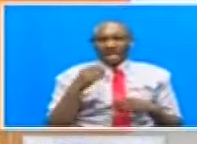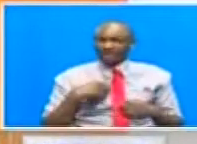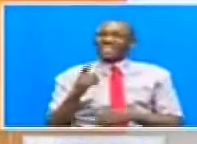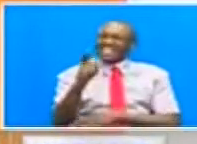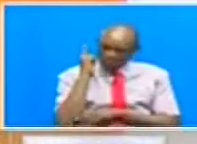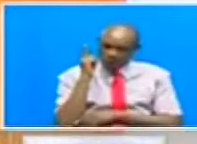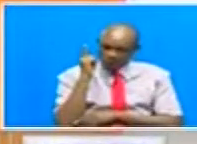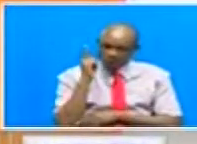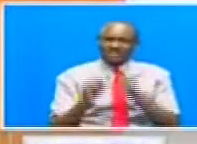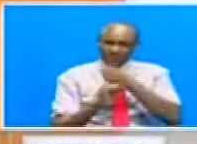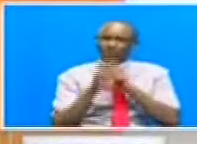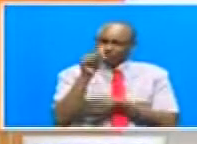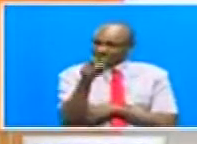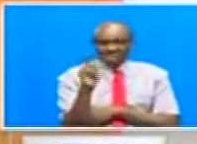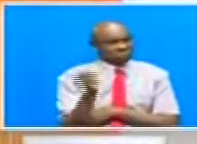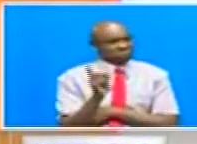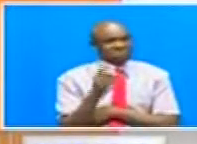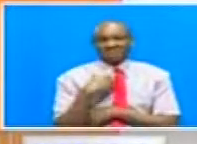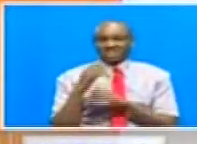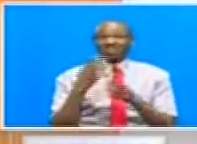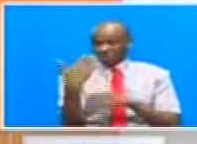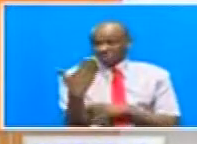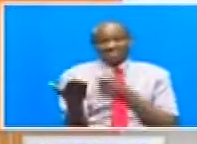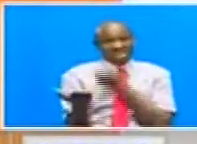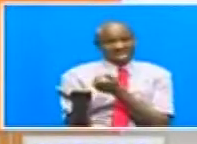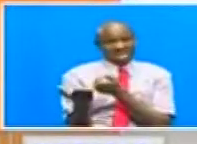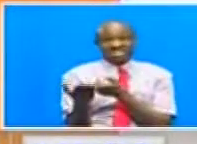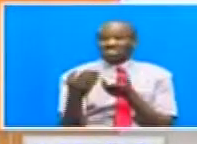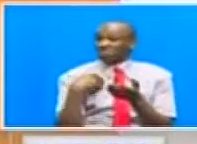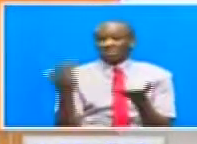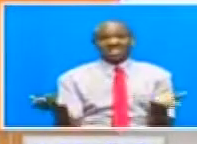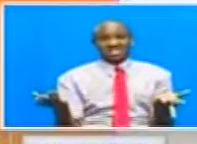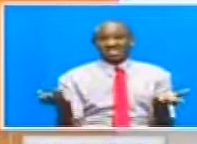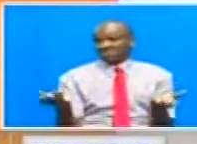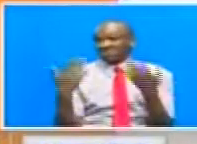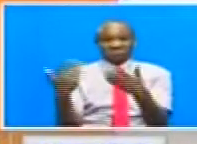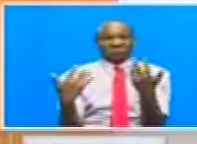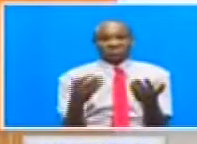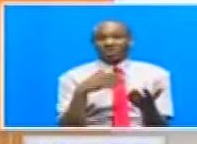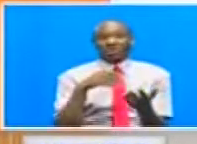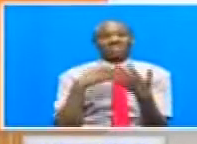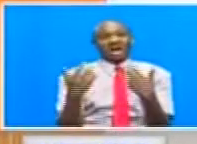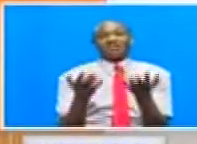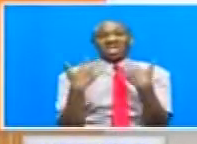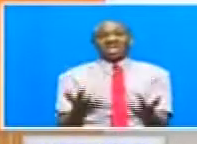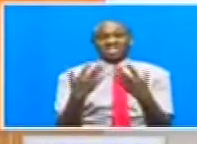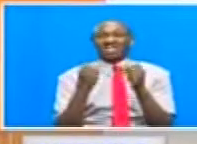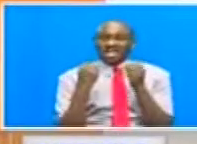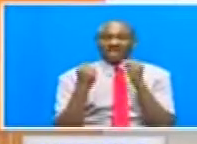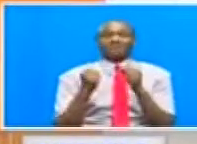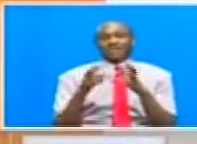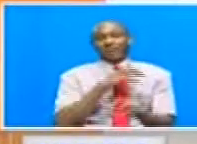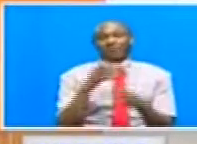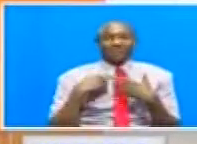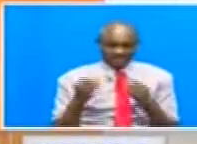legal backing towards it. So if you look at the documentation, is kind of flimsy, and secondly, does not favor. So if you